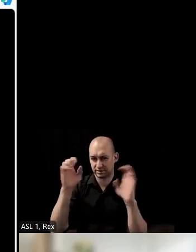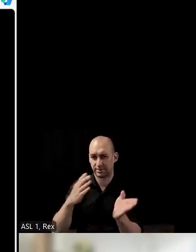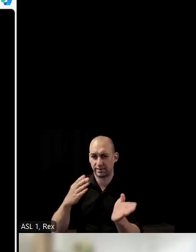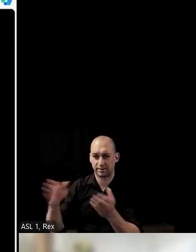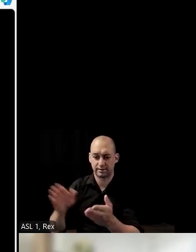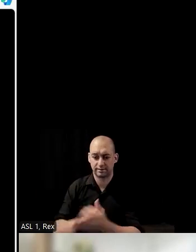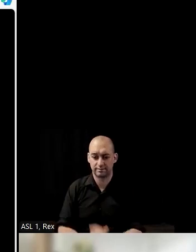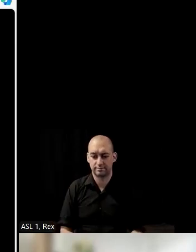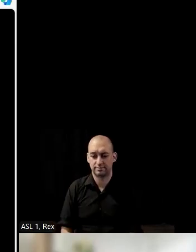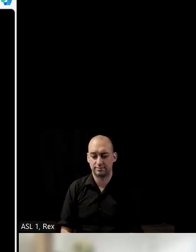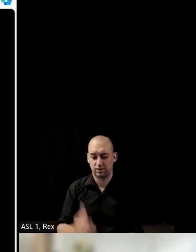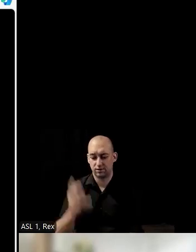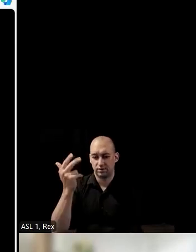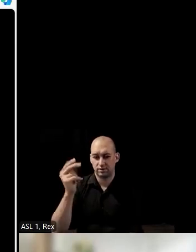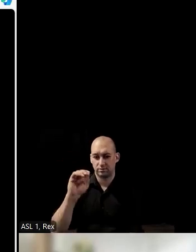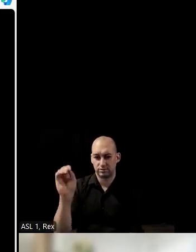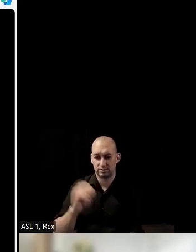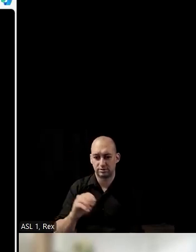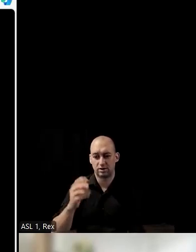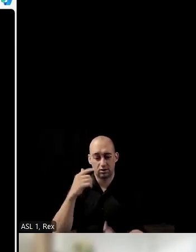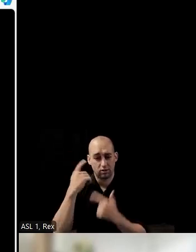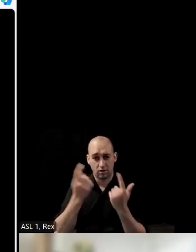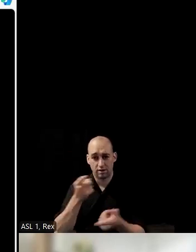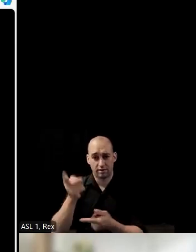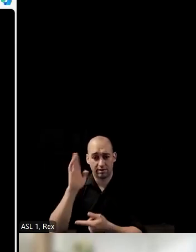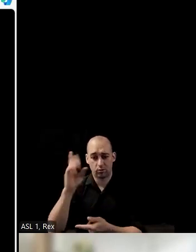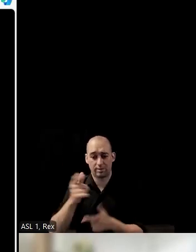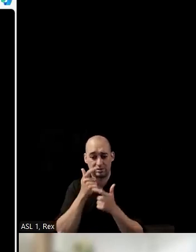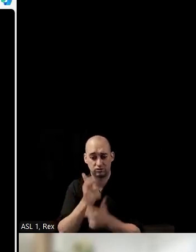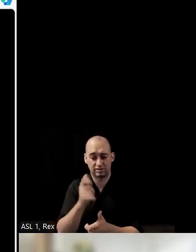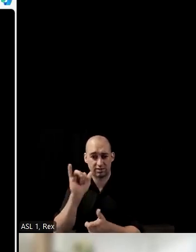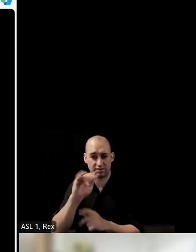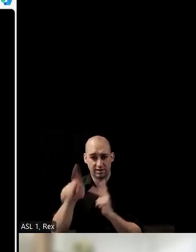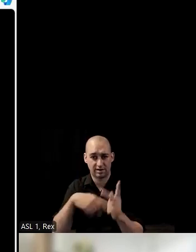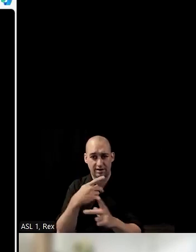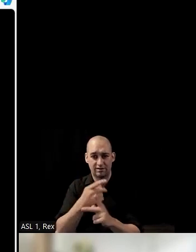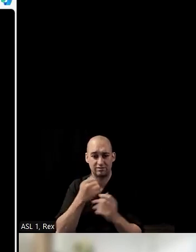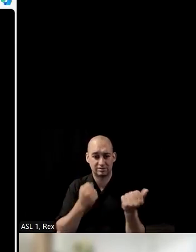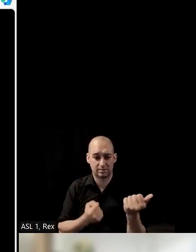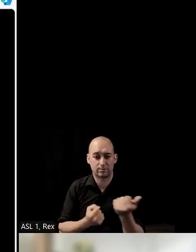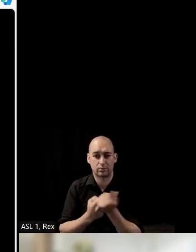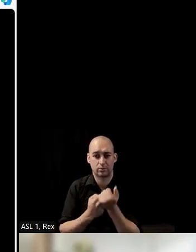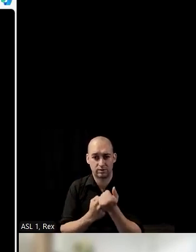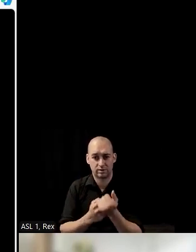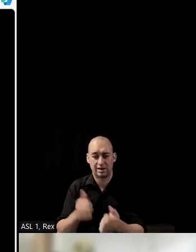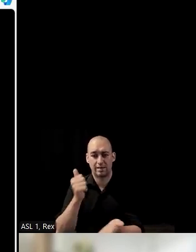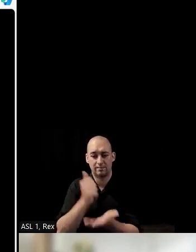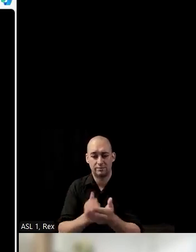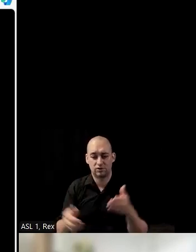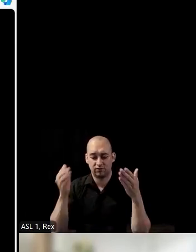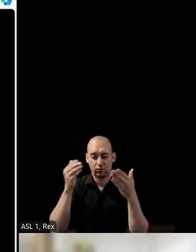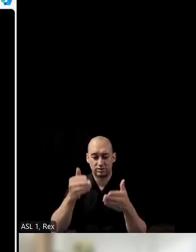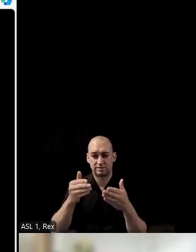of enrollees thought they might be interested in this type of support, and it really helps focus the discussion